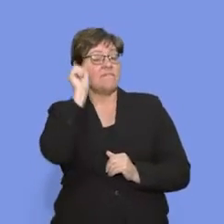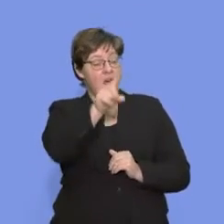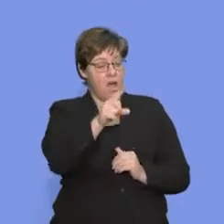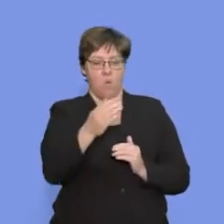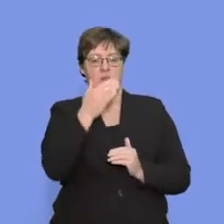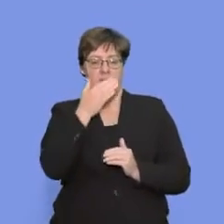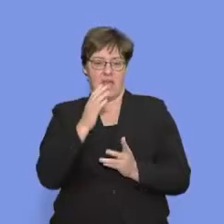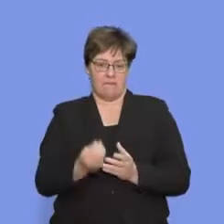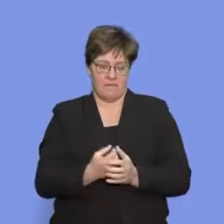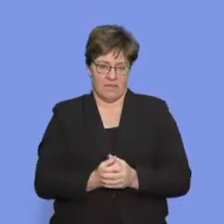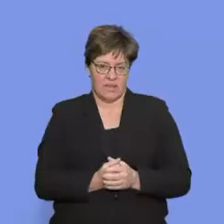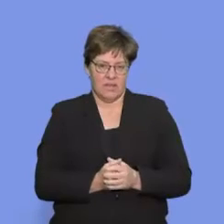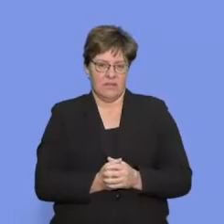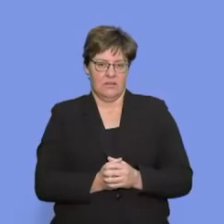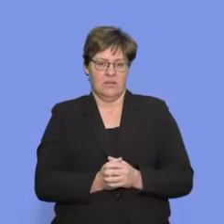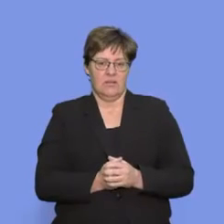near. Right, so